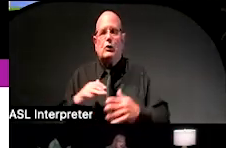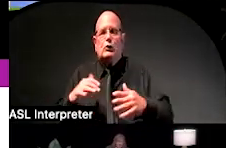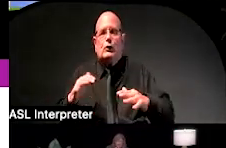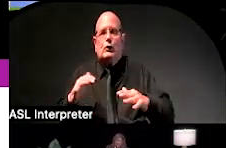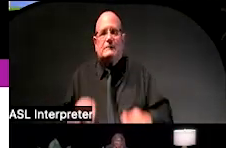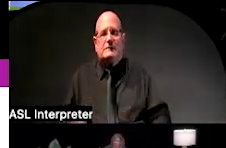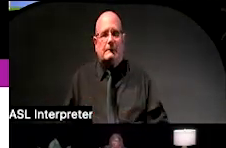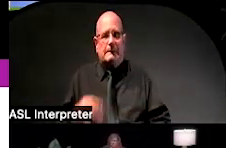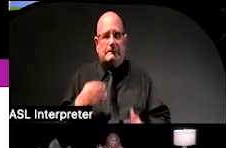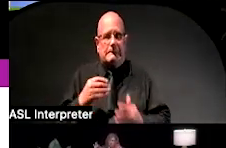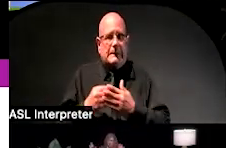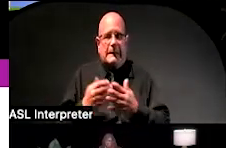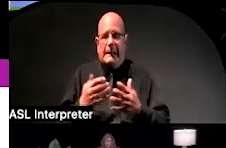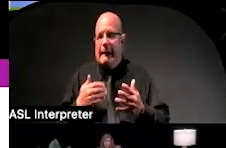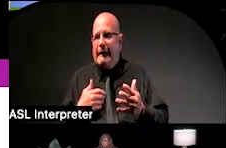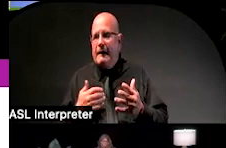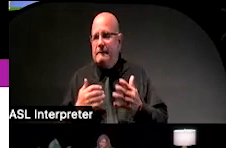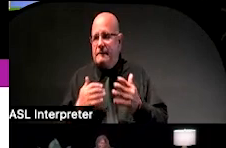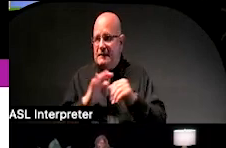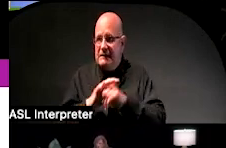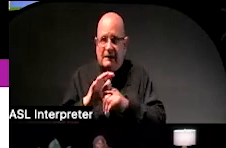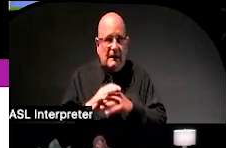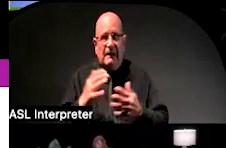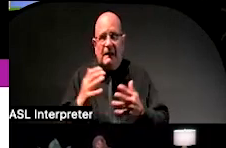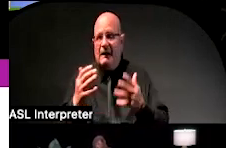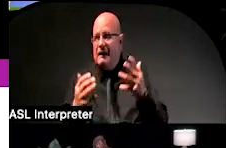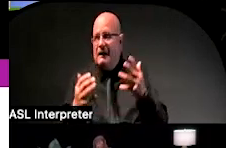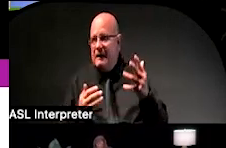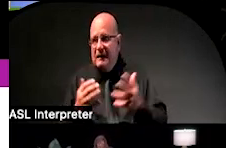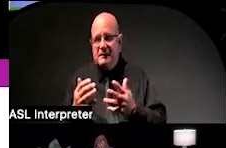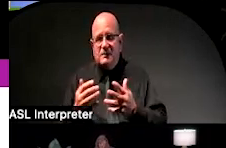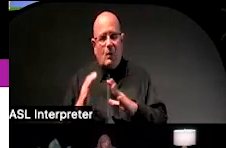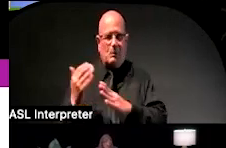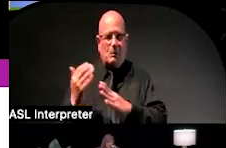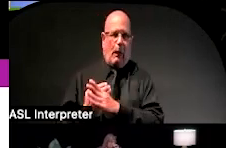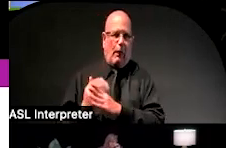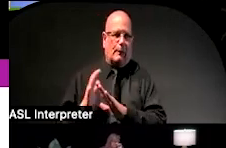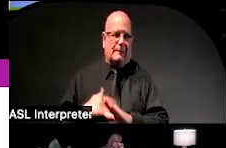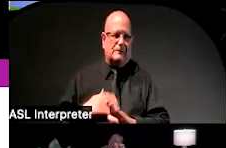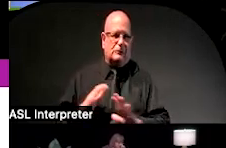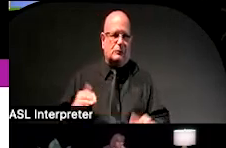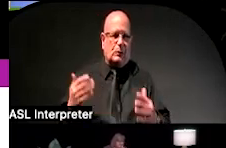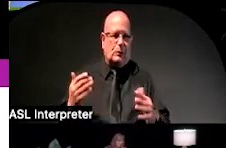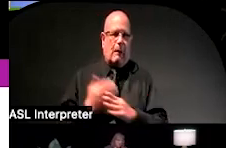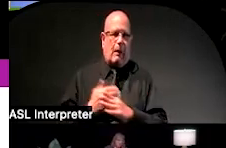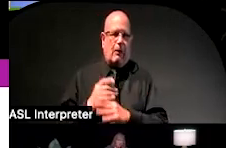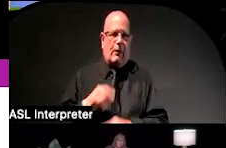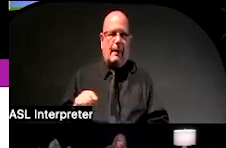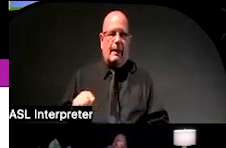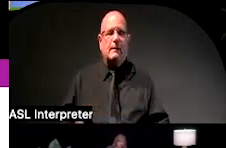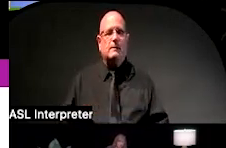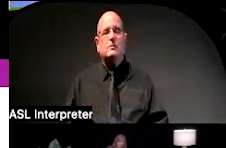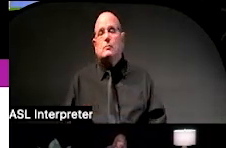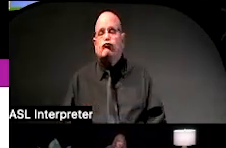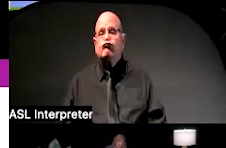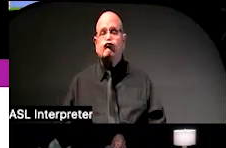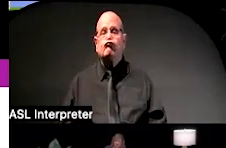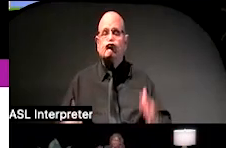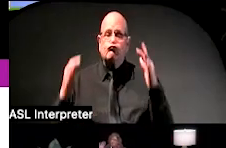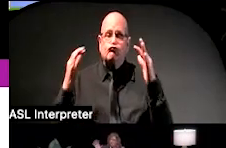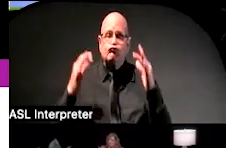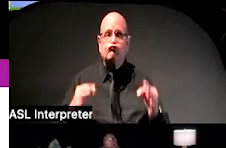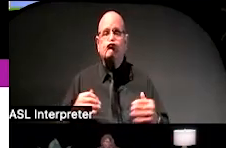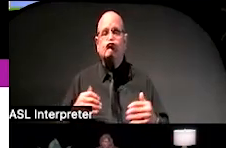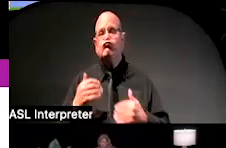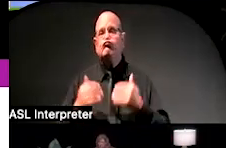they have, they don't want to bother their children with it. They decided to just do an